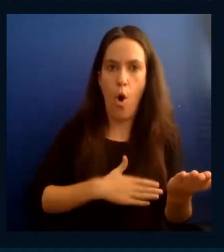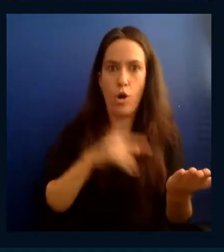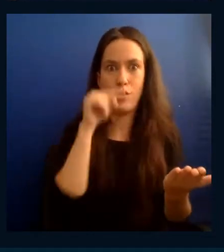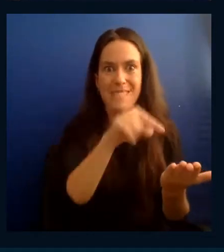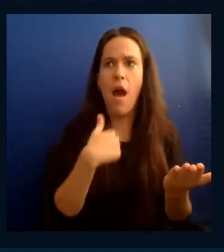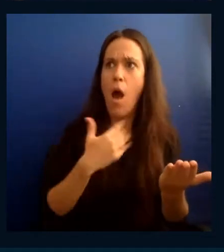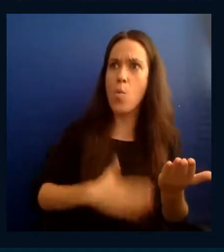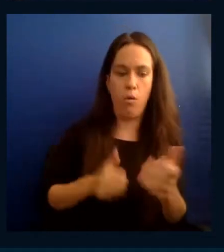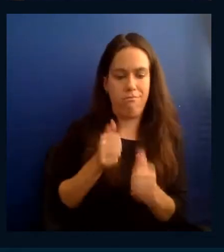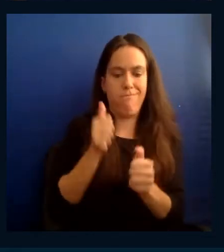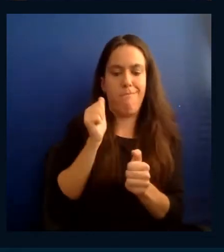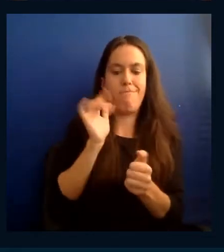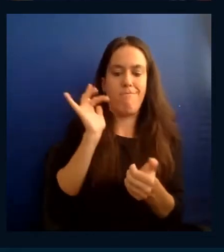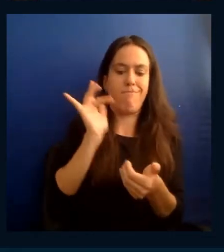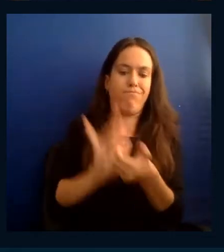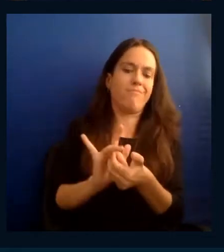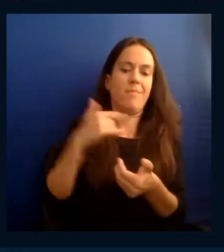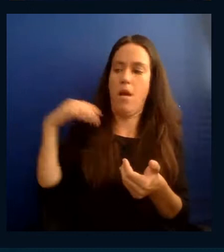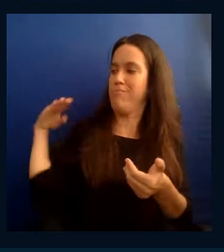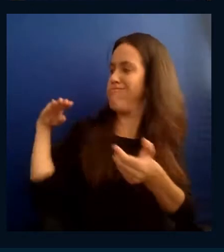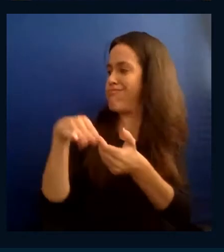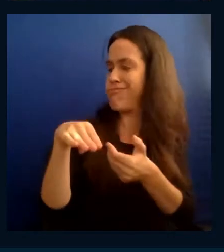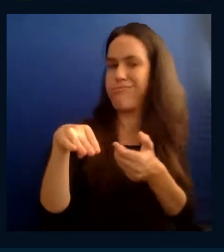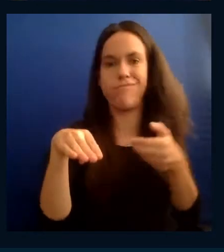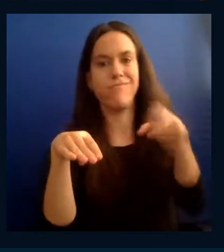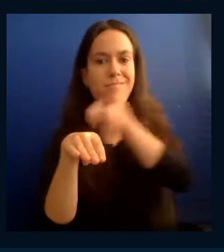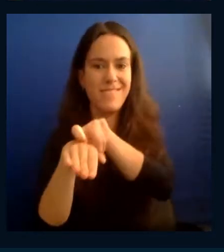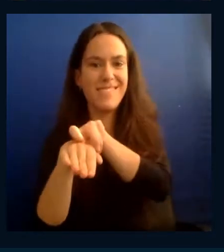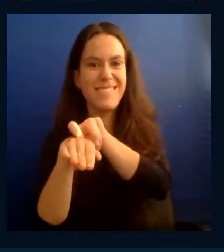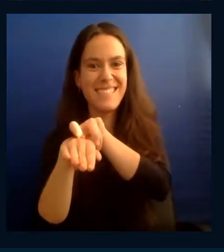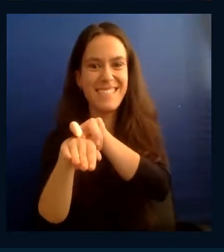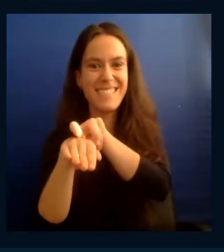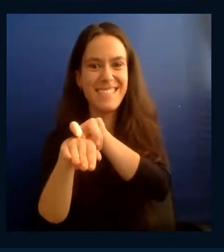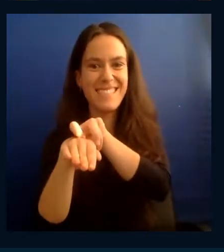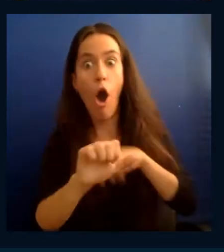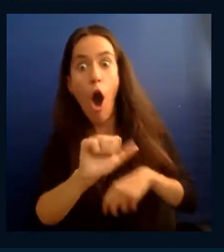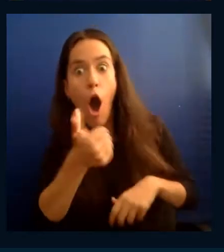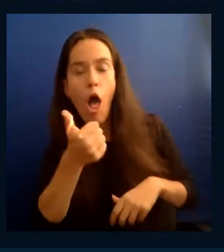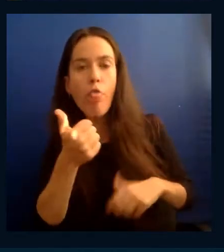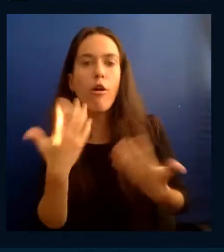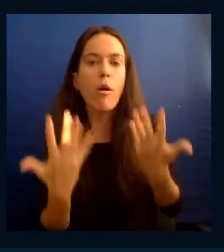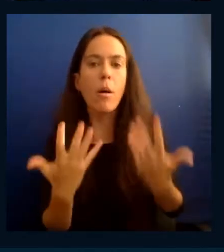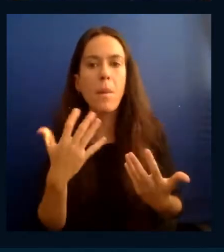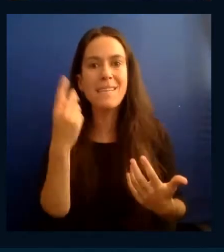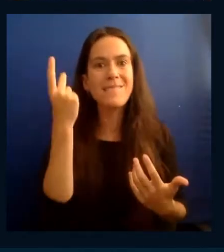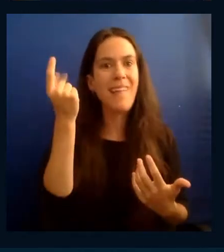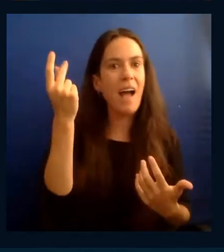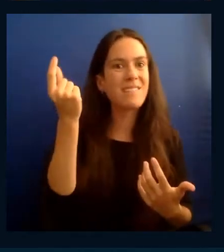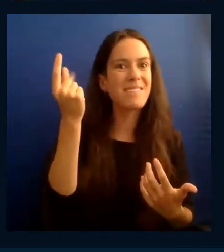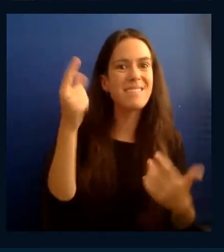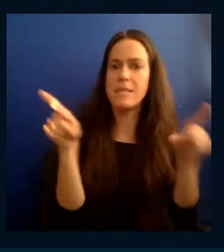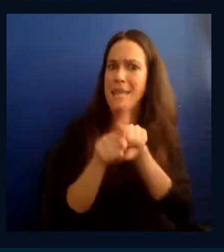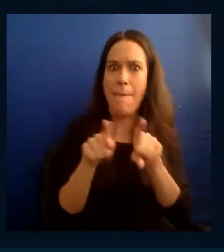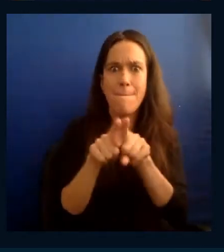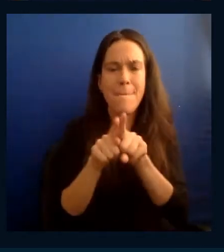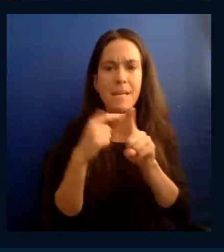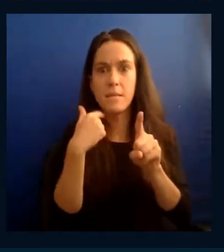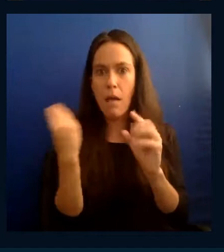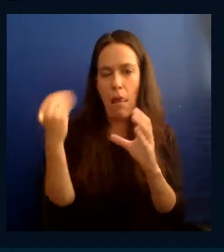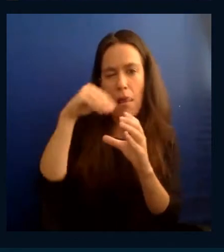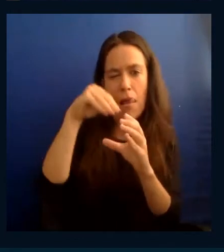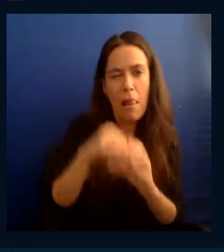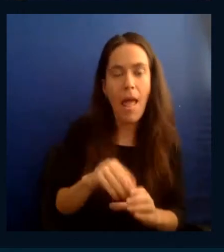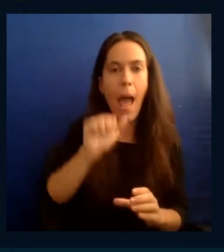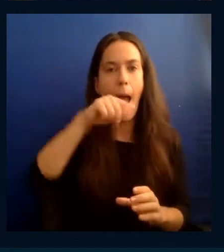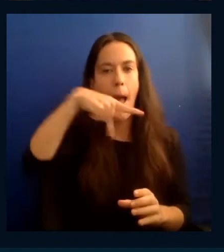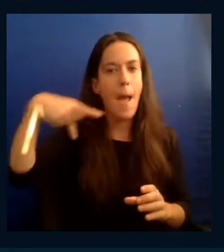of course you're going to consume it. So we see other taxi companies playing catch up to deliver that same kind of service with an application. So you can demand